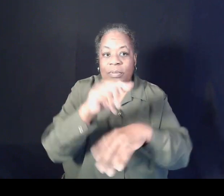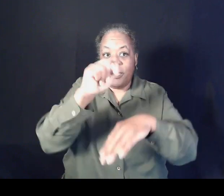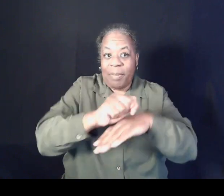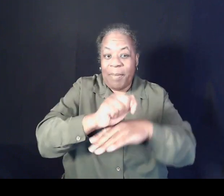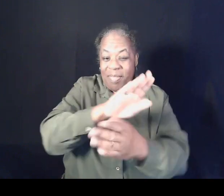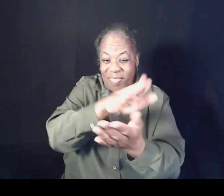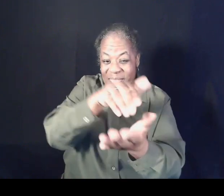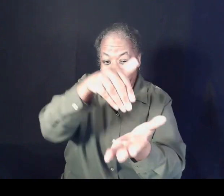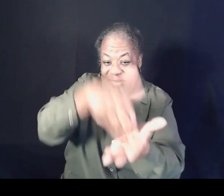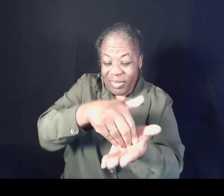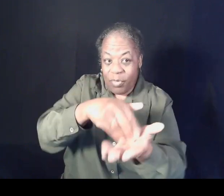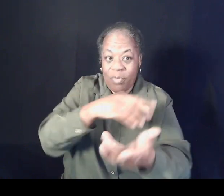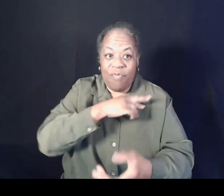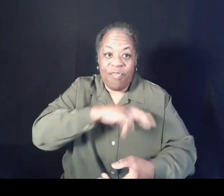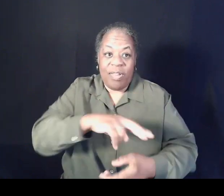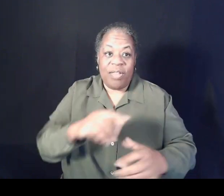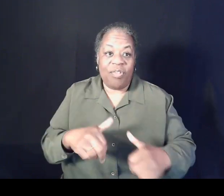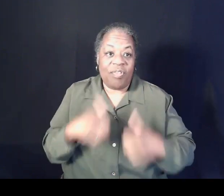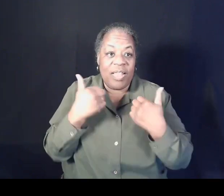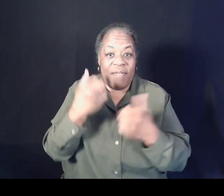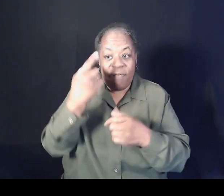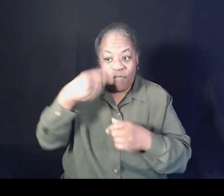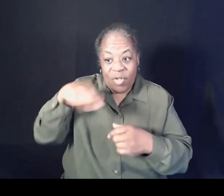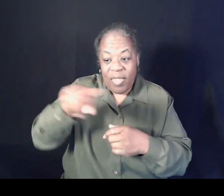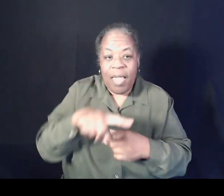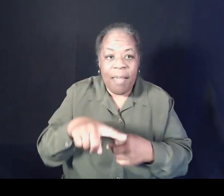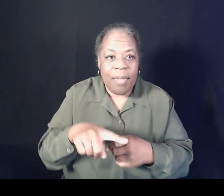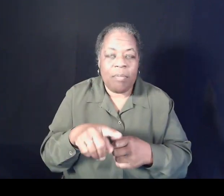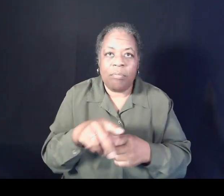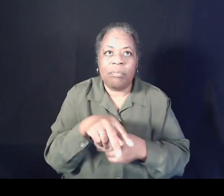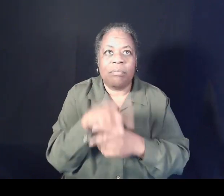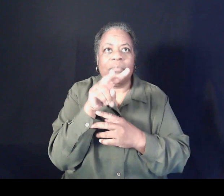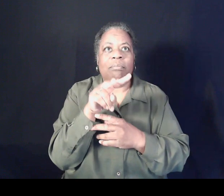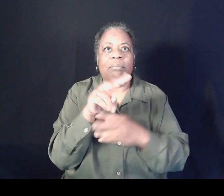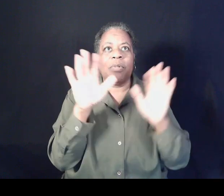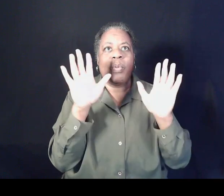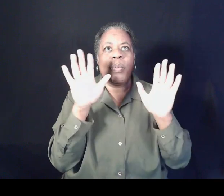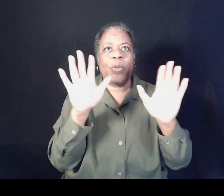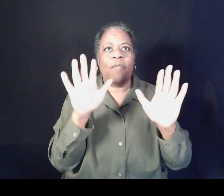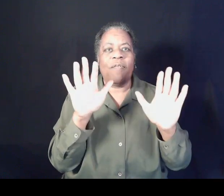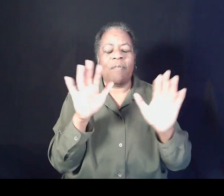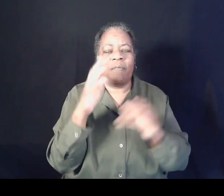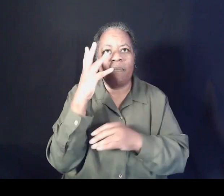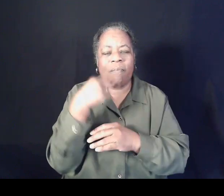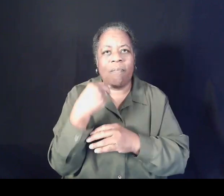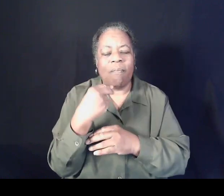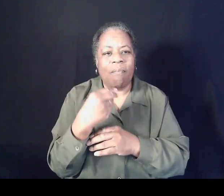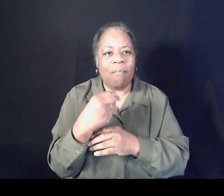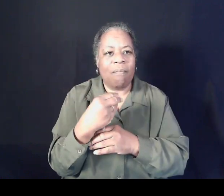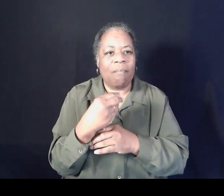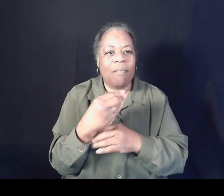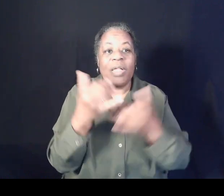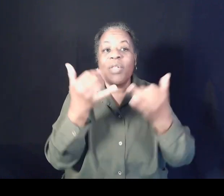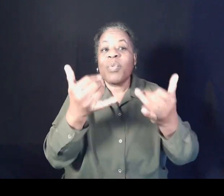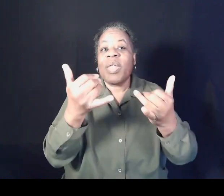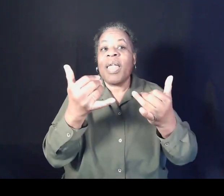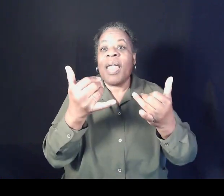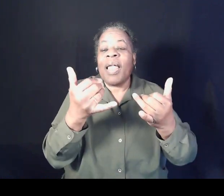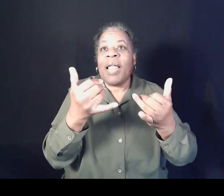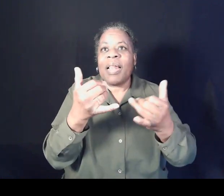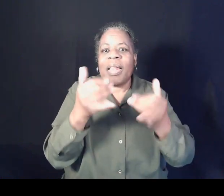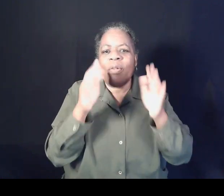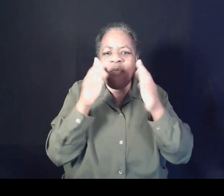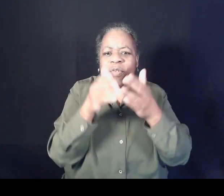religious life for them, and it was magnificent. Well, today we need to talk about our temples,